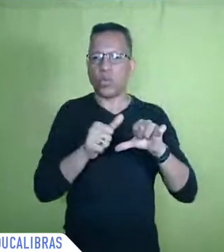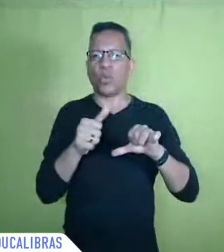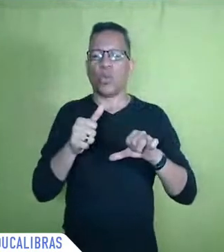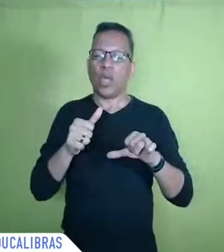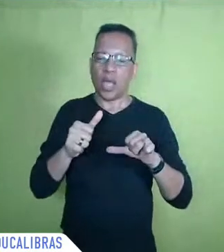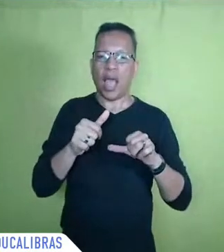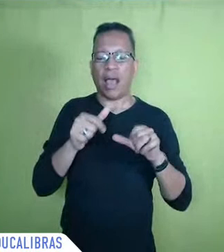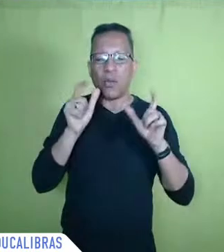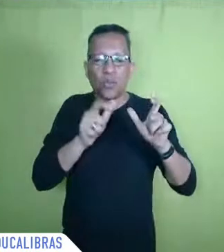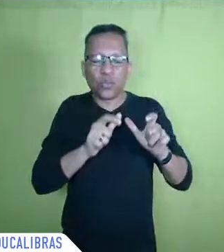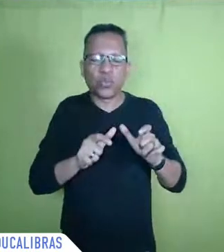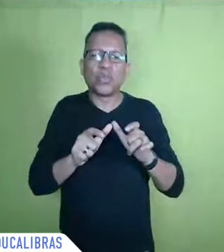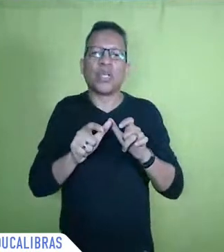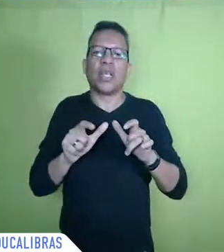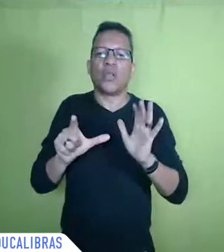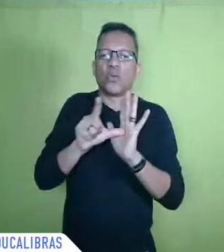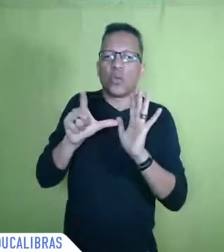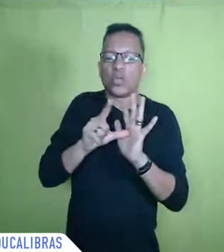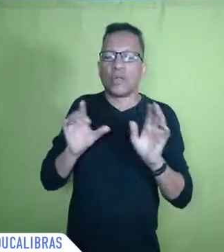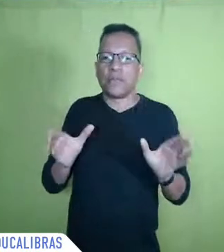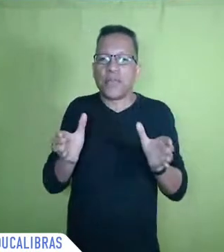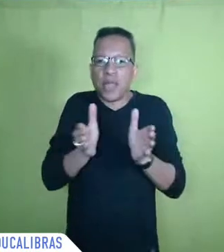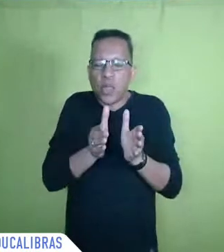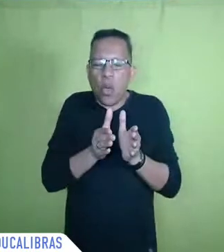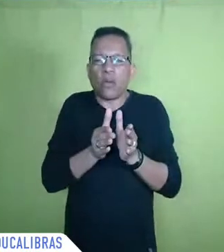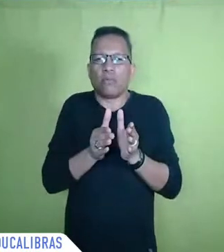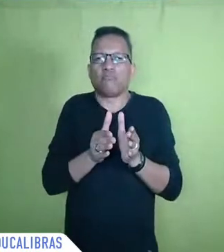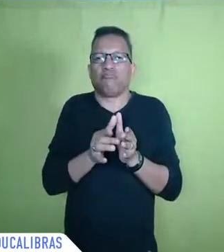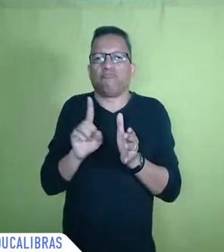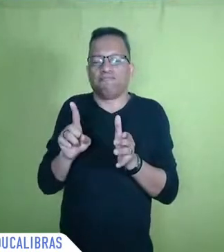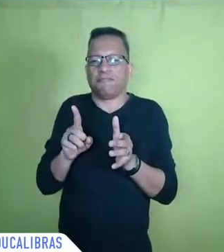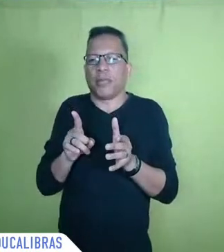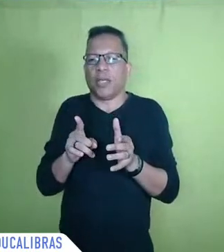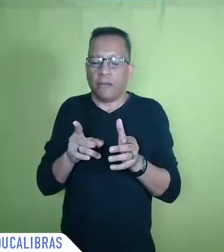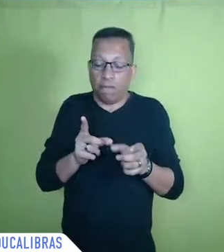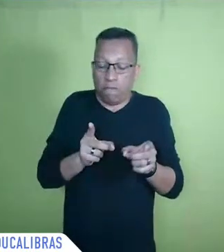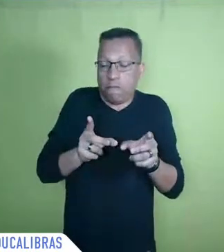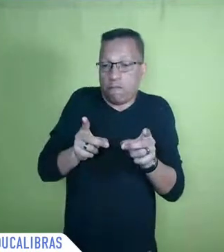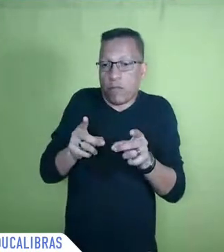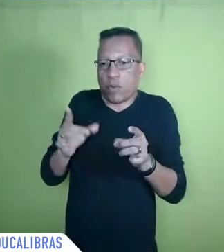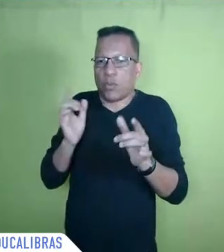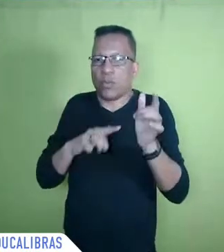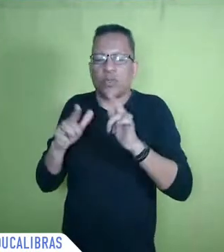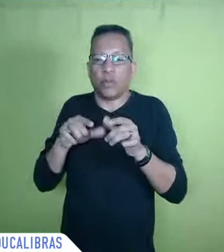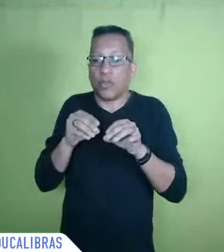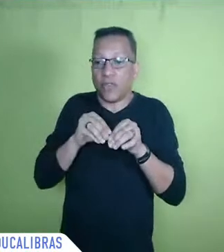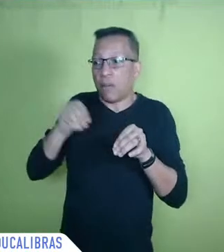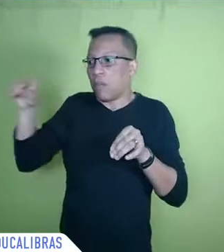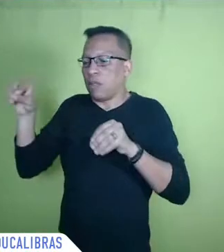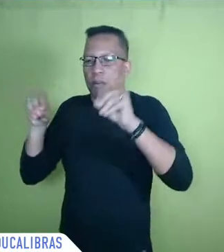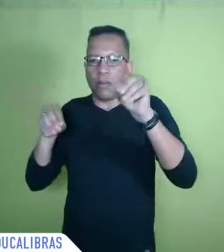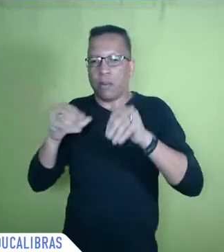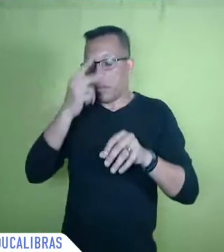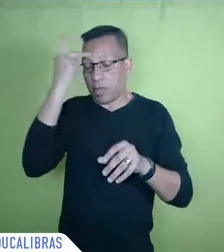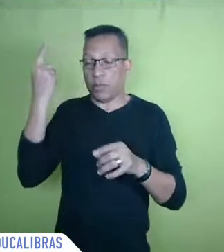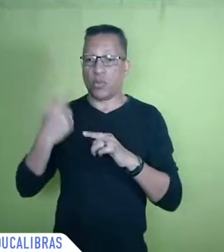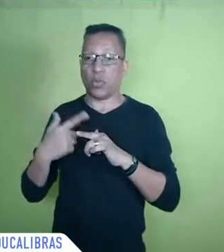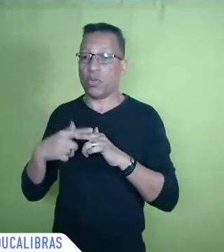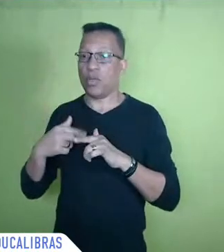the market in the country went to basic needs products. Some of the